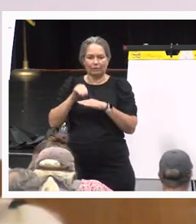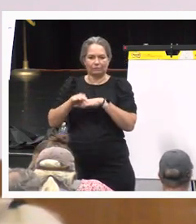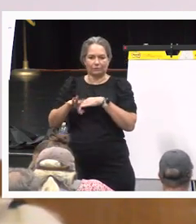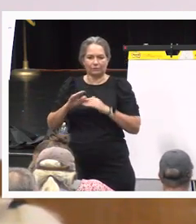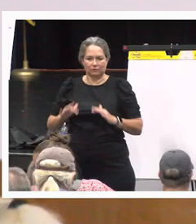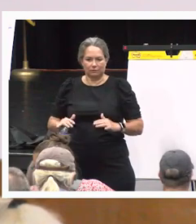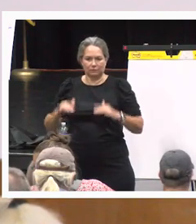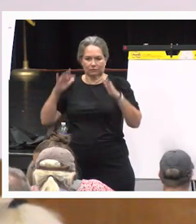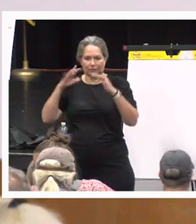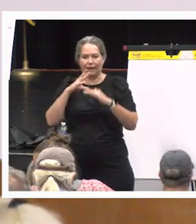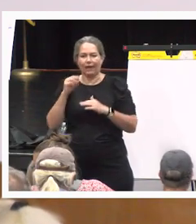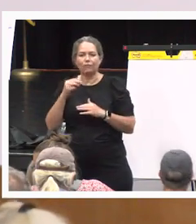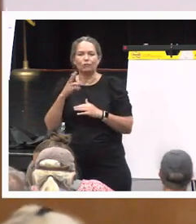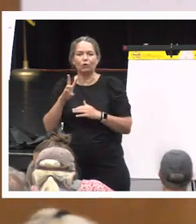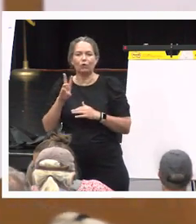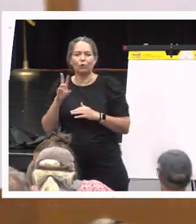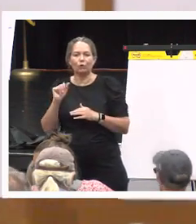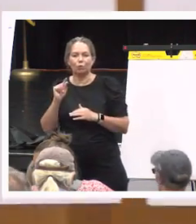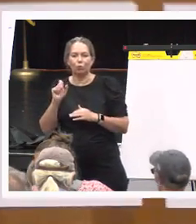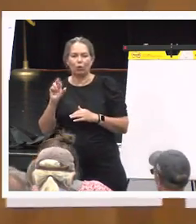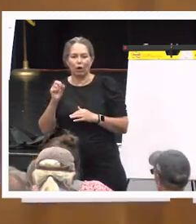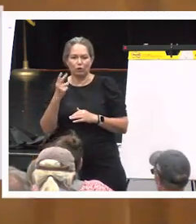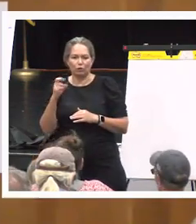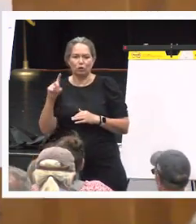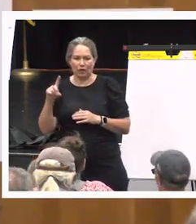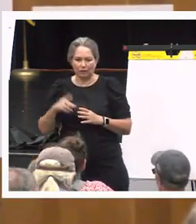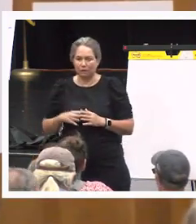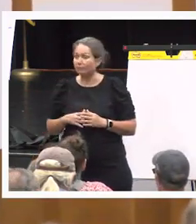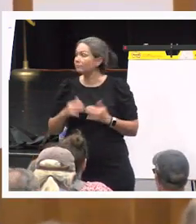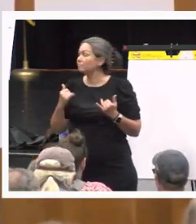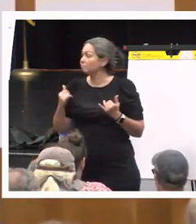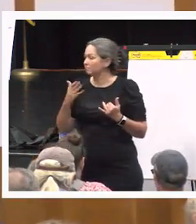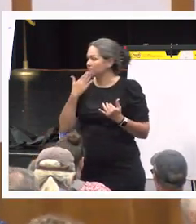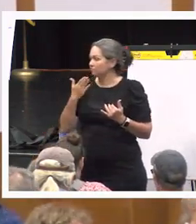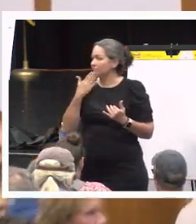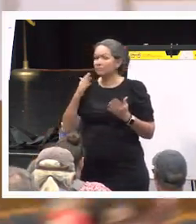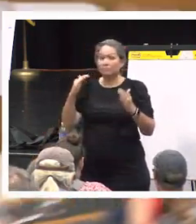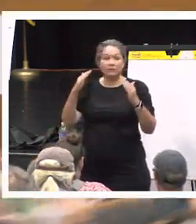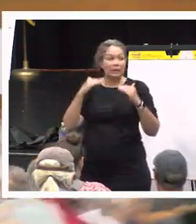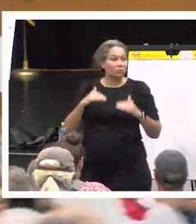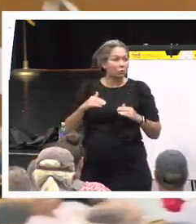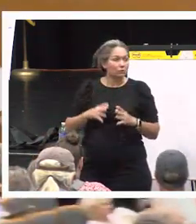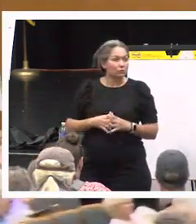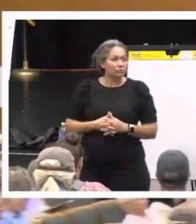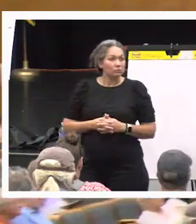the full watershed. Thank you. The next one?